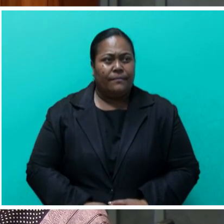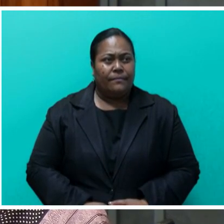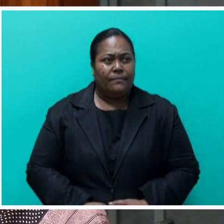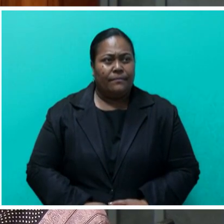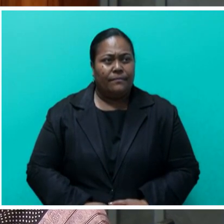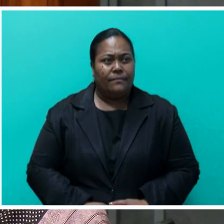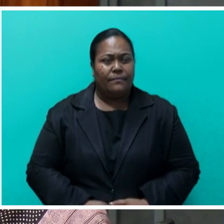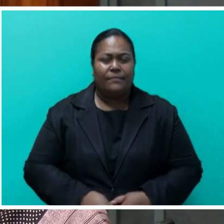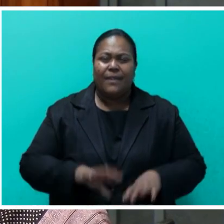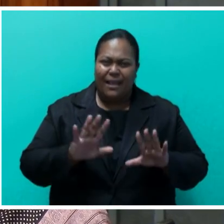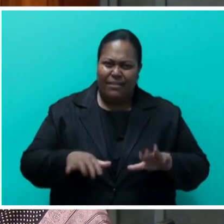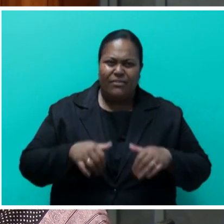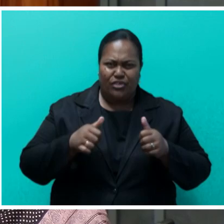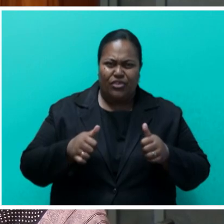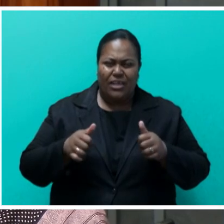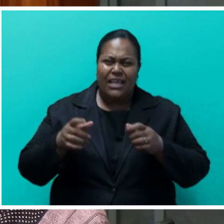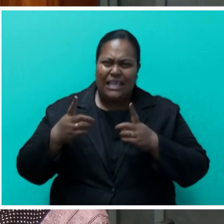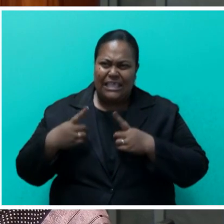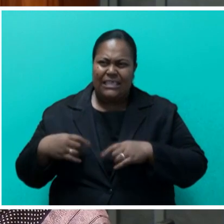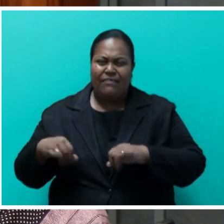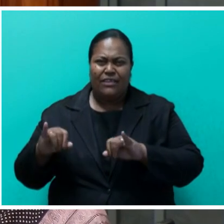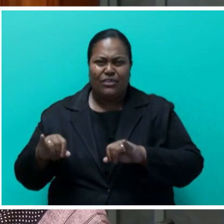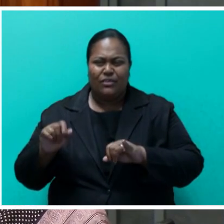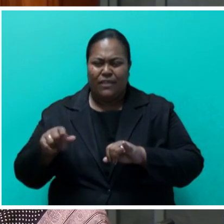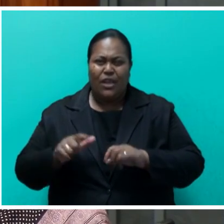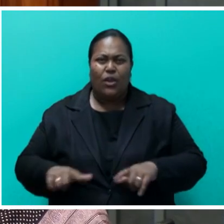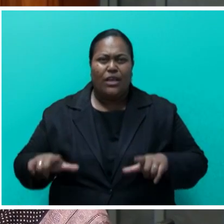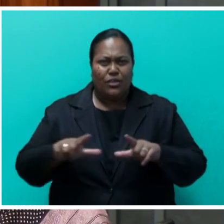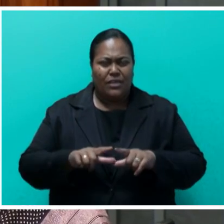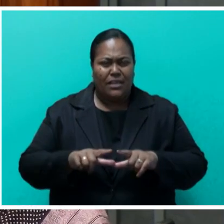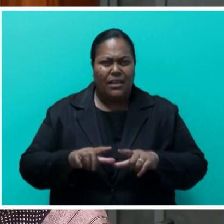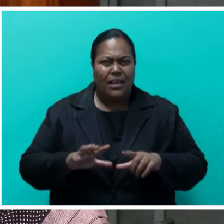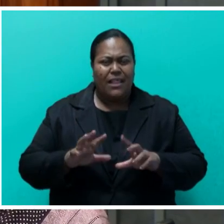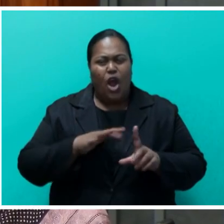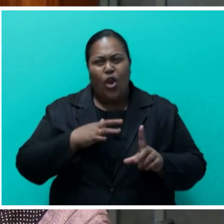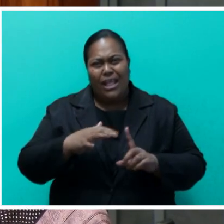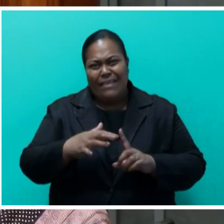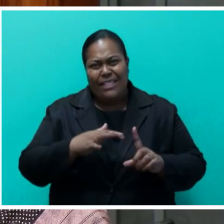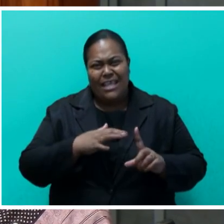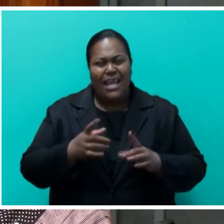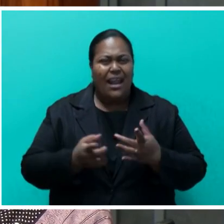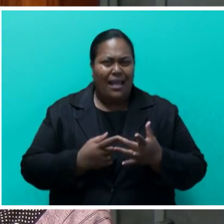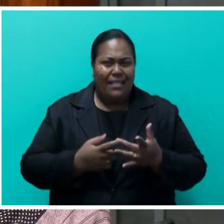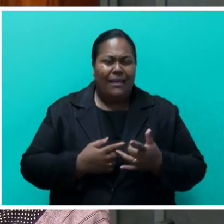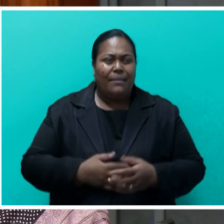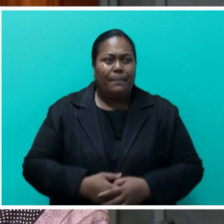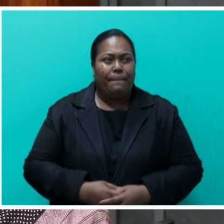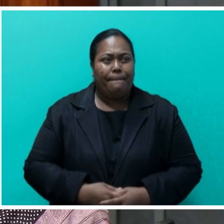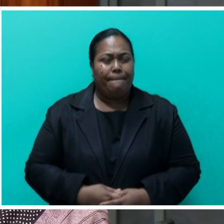advantages and disadvantages of their location, the reachability, the connectivity. So one of